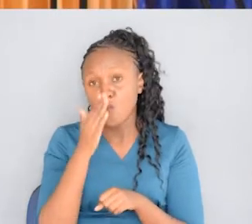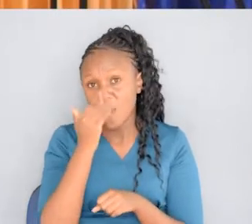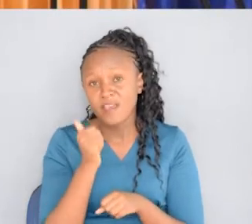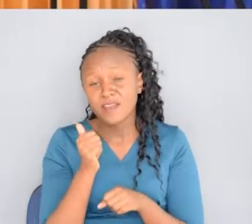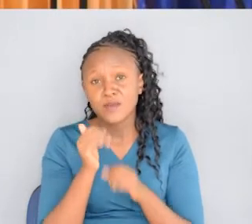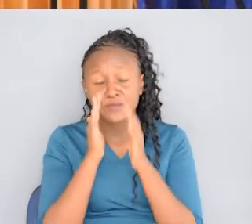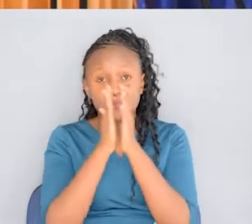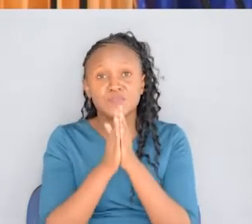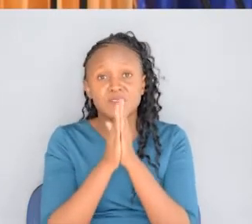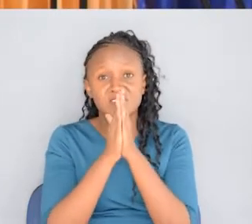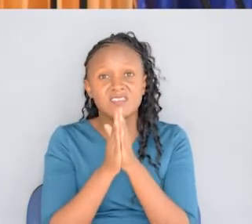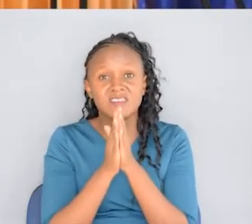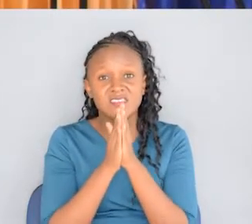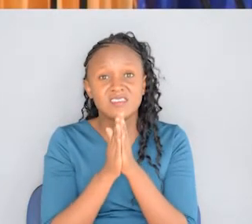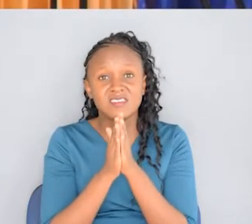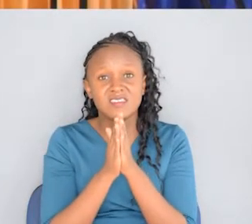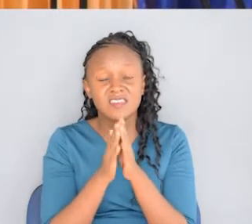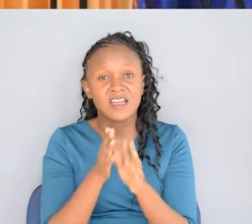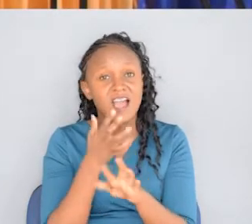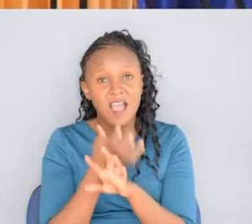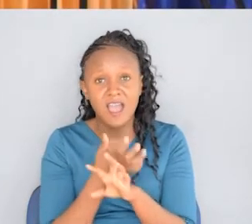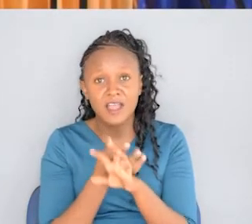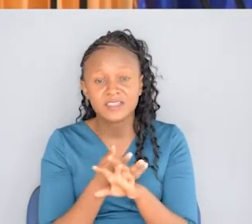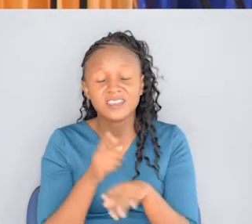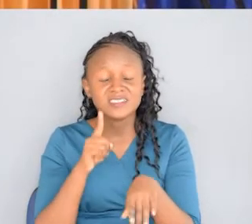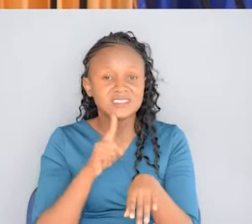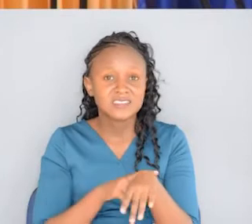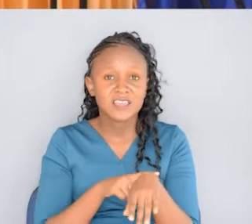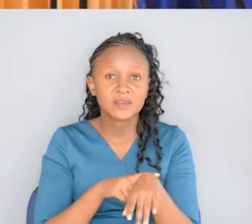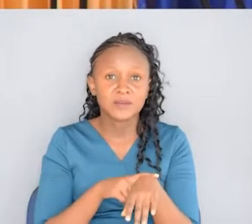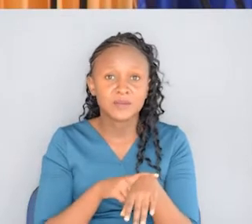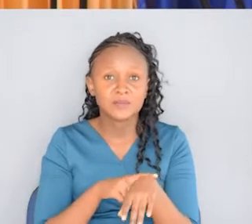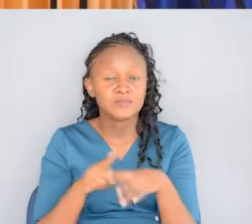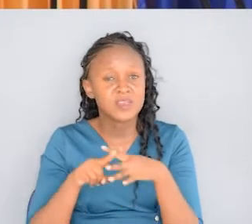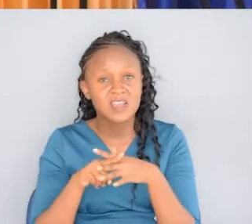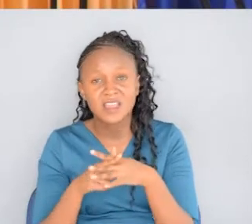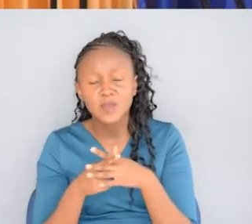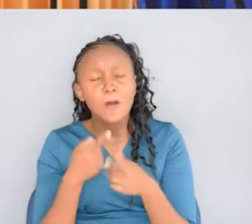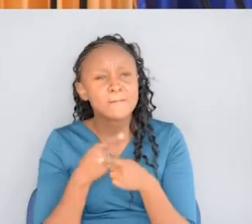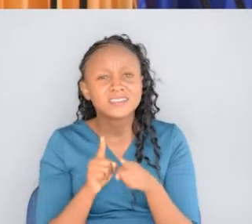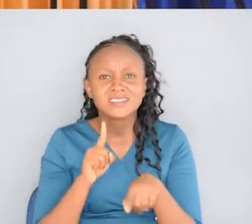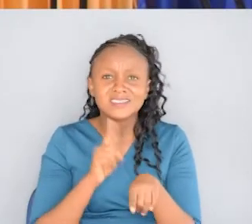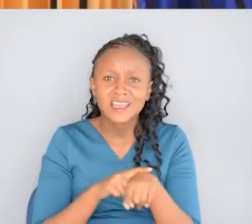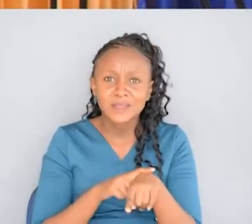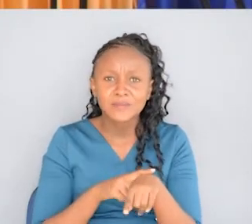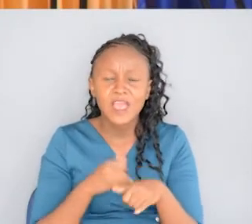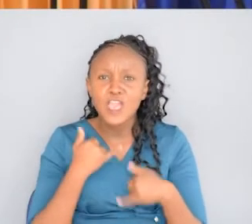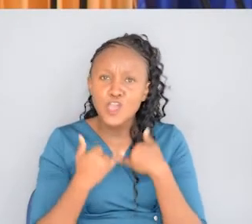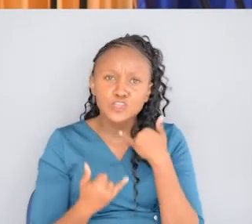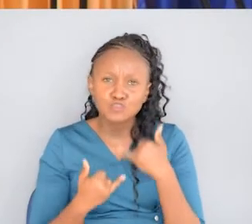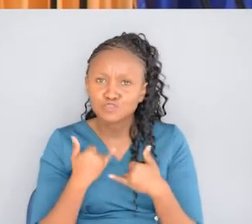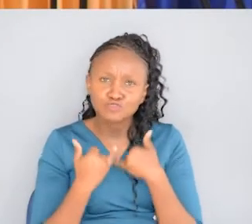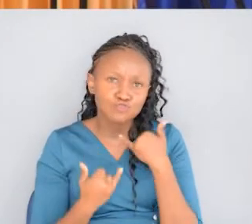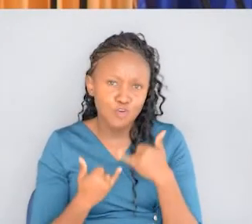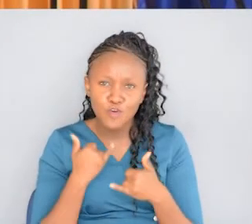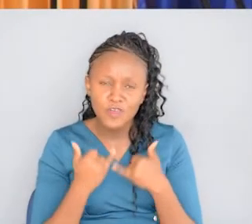becomes mechanical. But you know, when I enjoy the fellowship of praying to him, when I enjoy being in